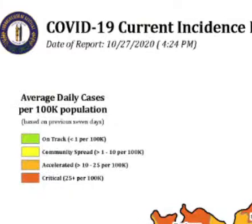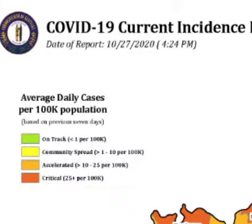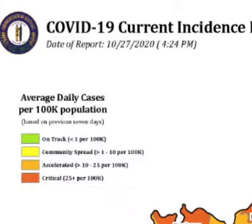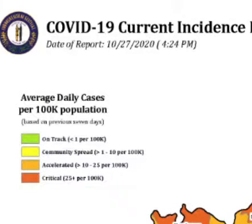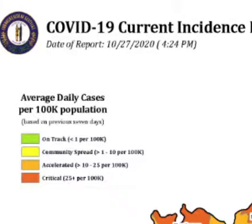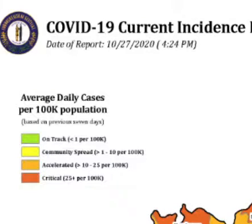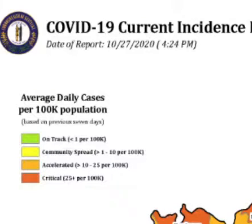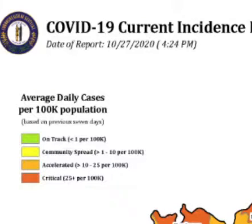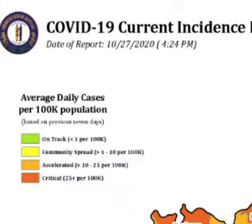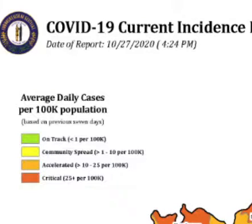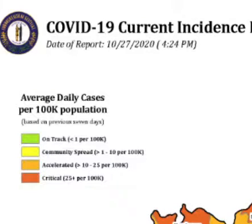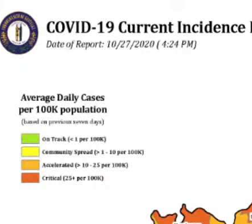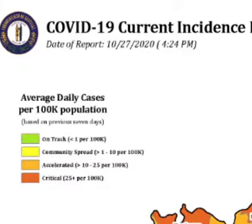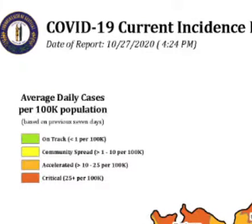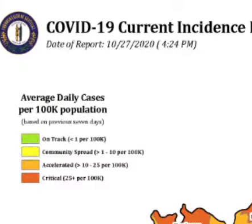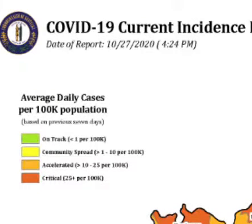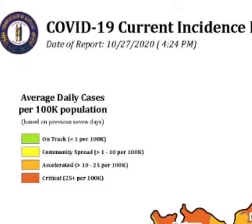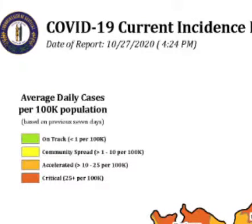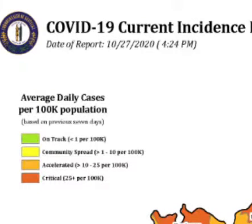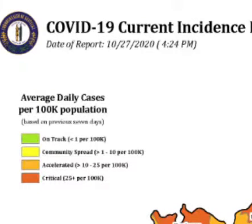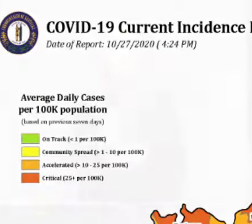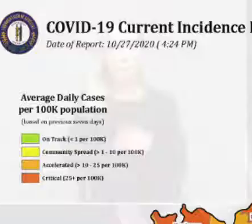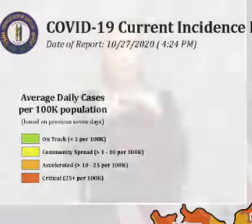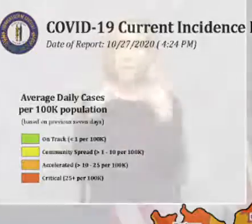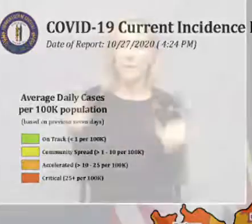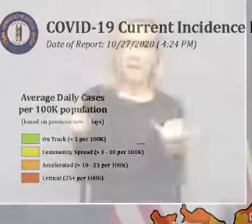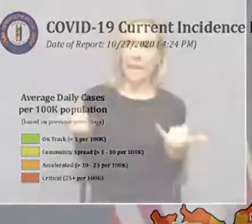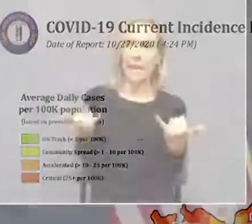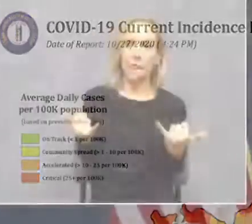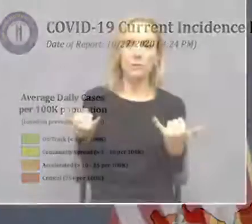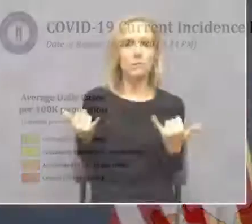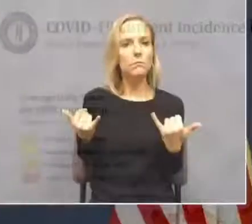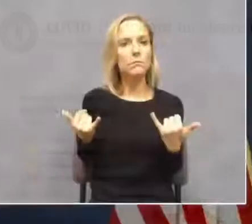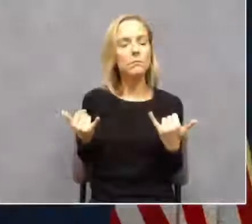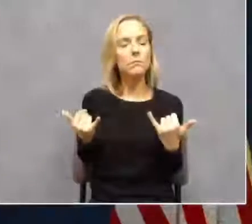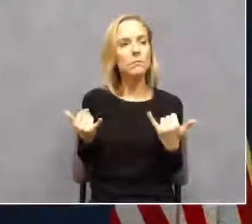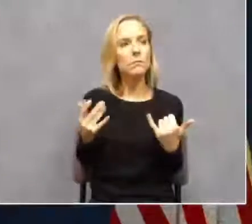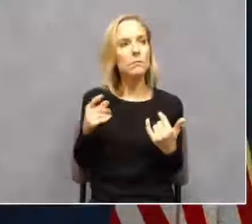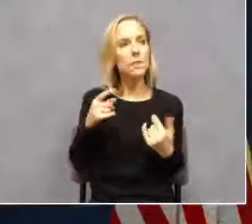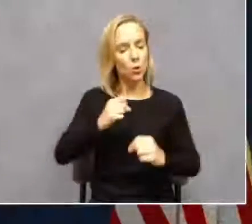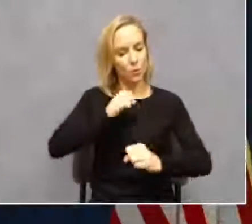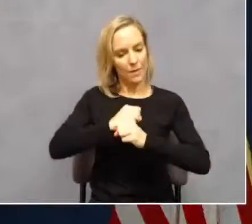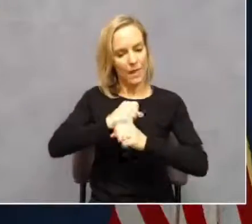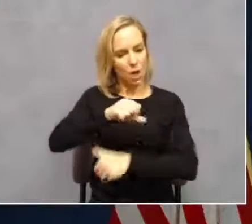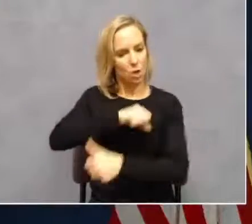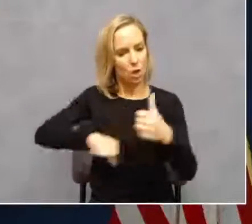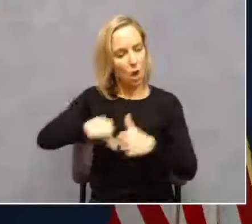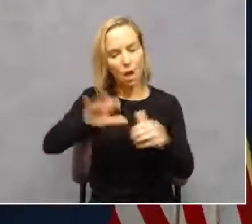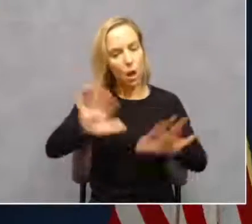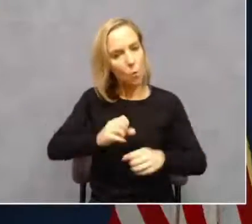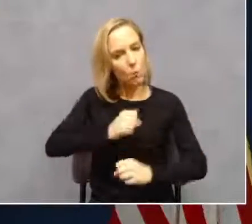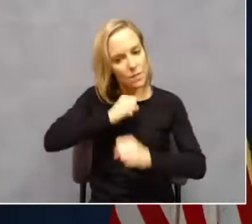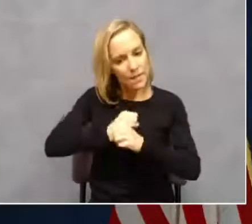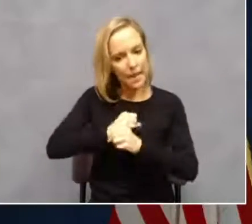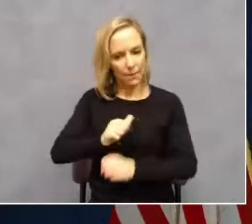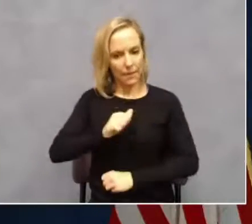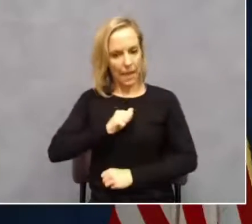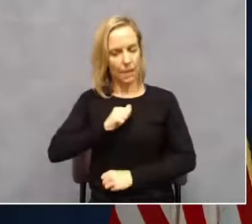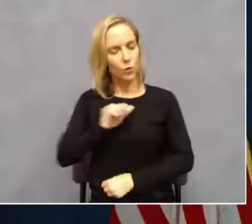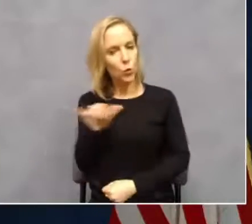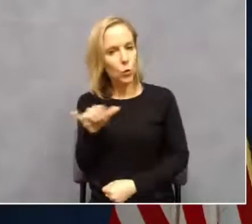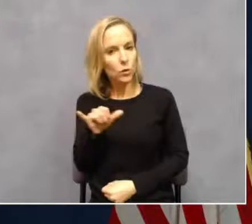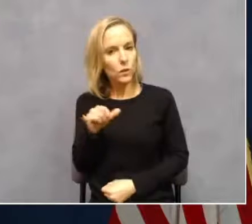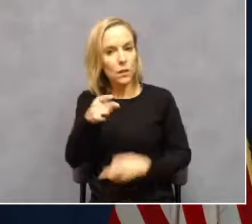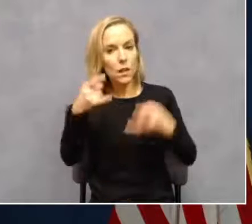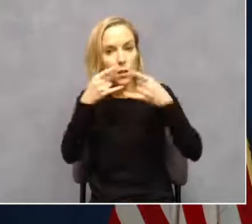too. But people now need to not just do what it takes to protect each other, but to protect themselves. If you're not wearing a mask